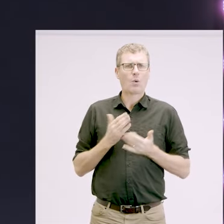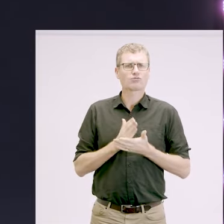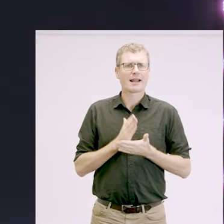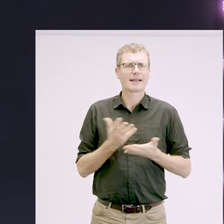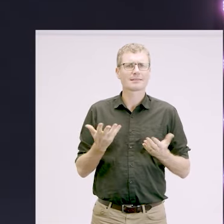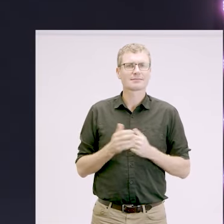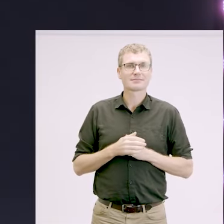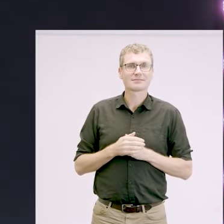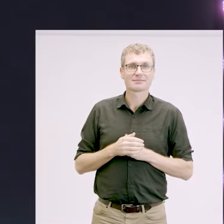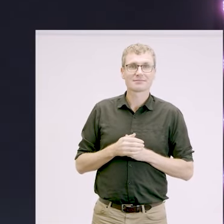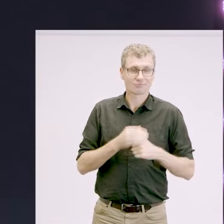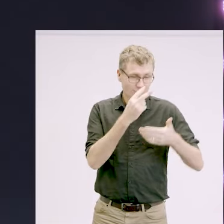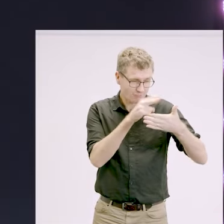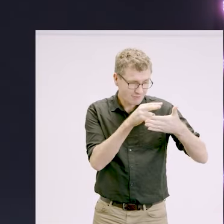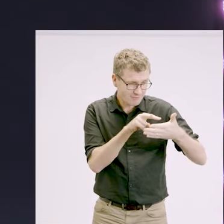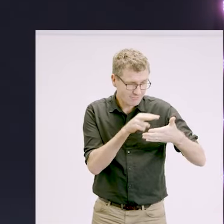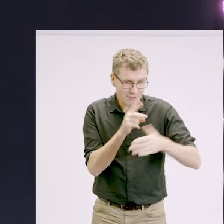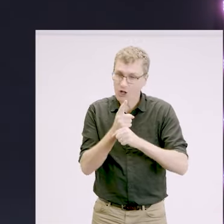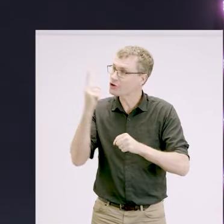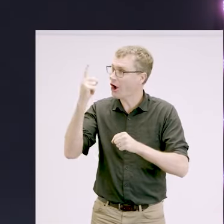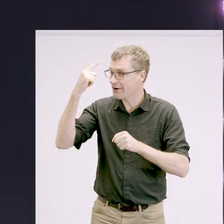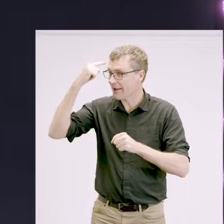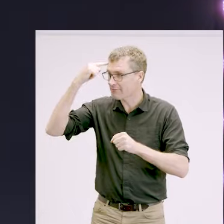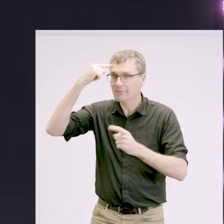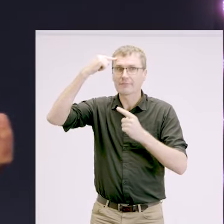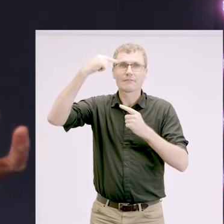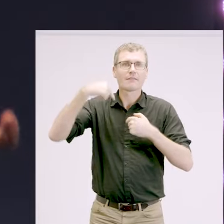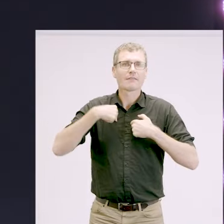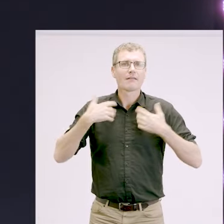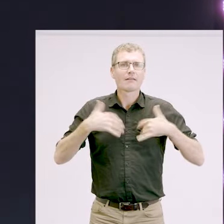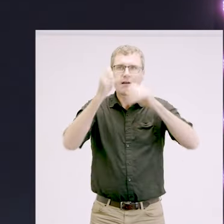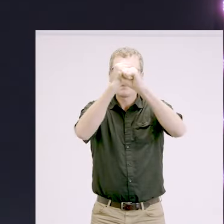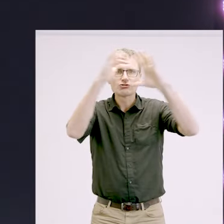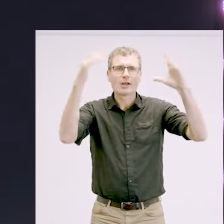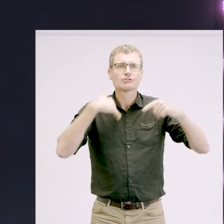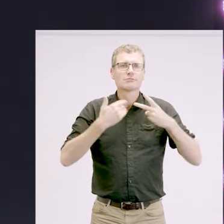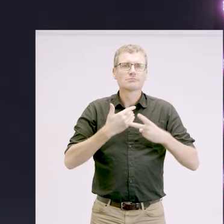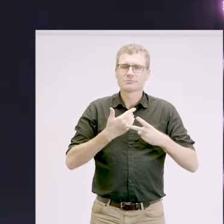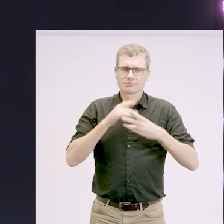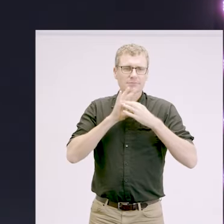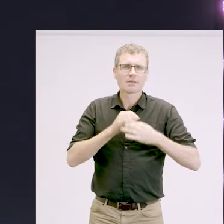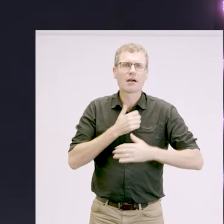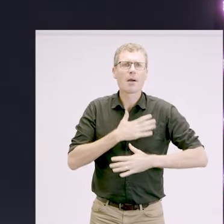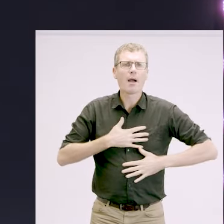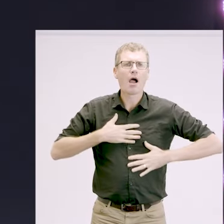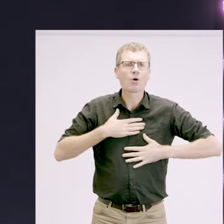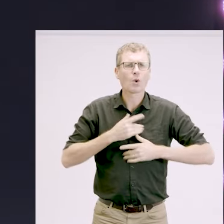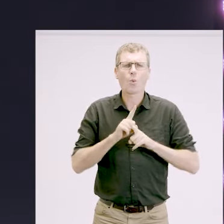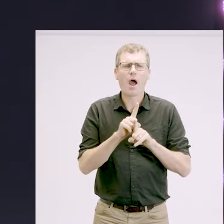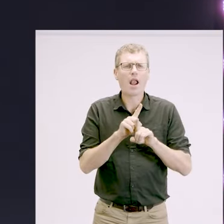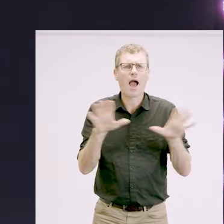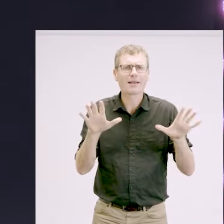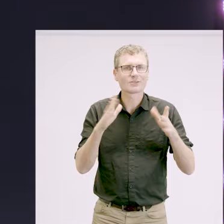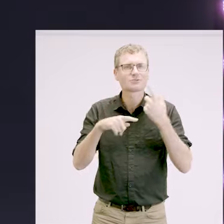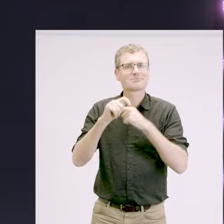can, it's like God gets a hook into our imagination again with these stories. They capture emotions, a sense of the heart